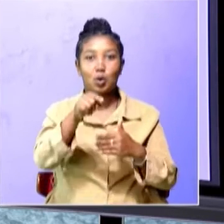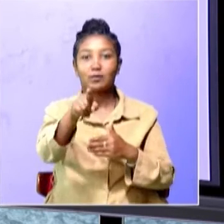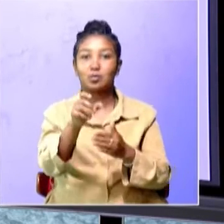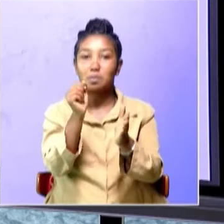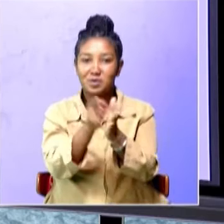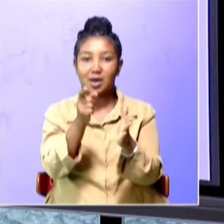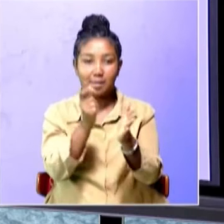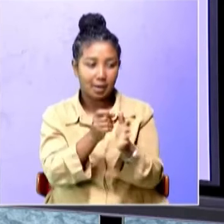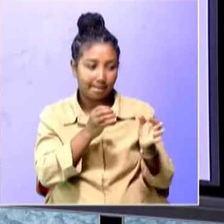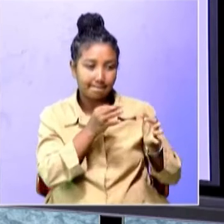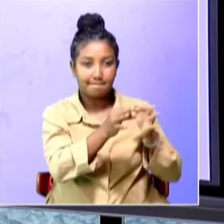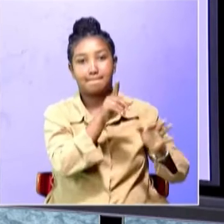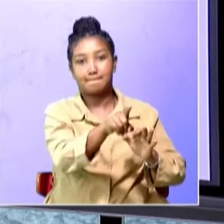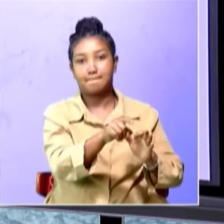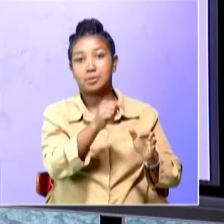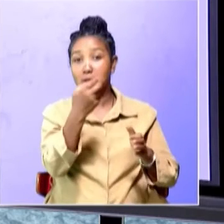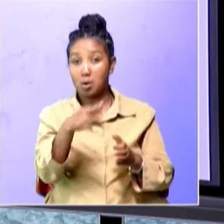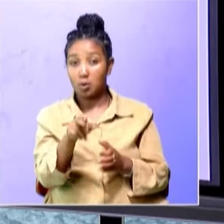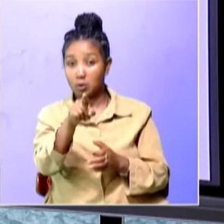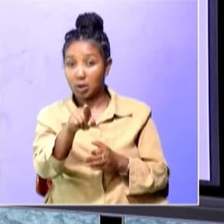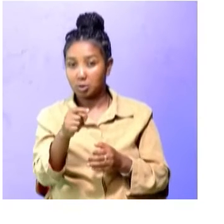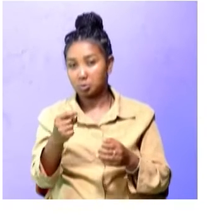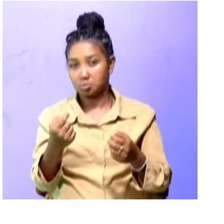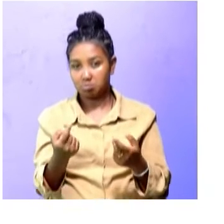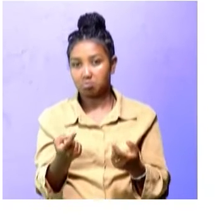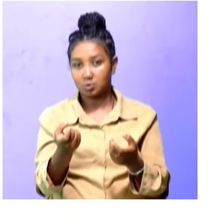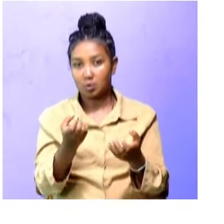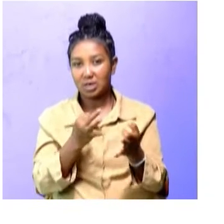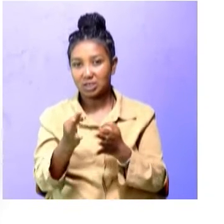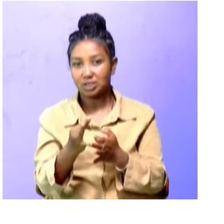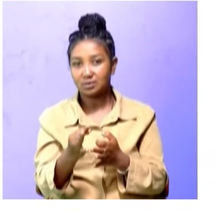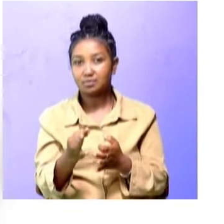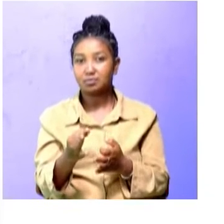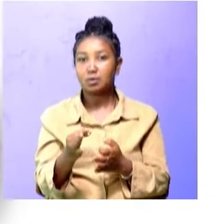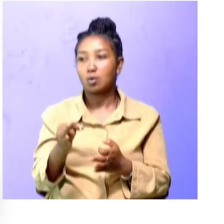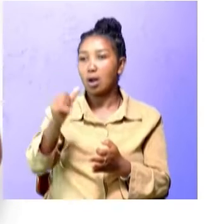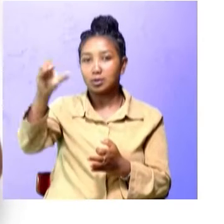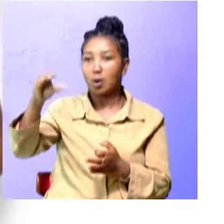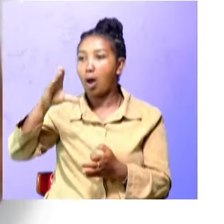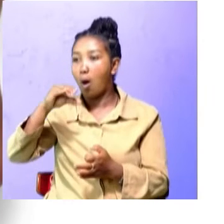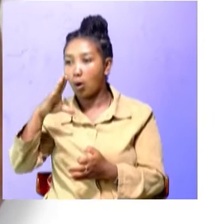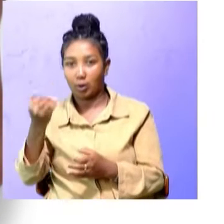mention what? Examples. Or you can also mention speech of people.